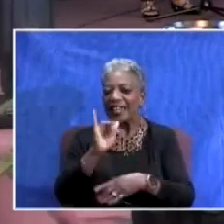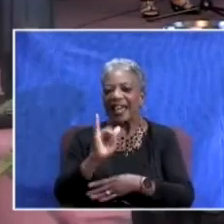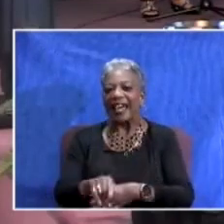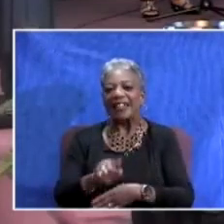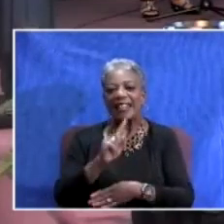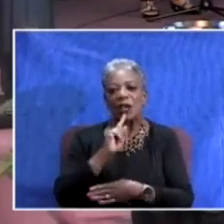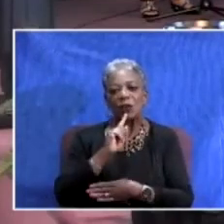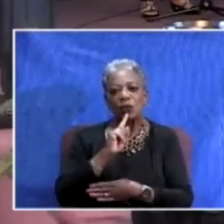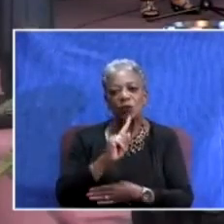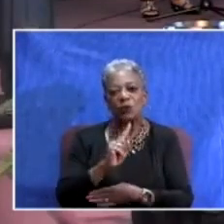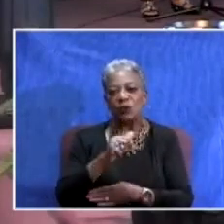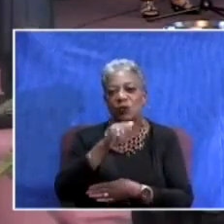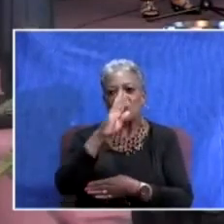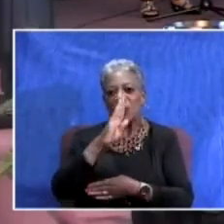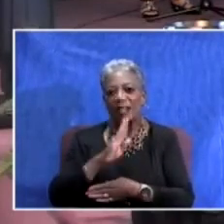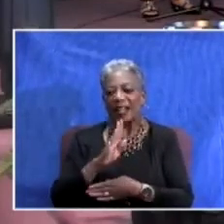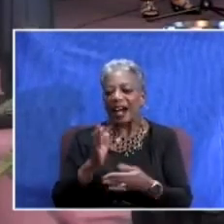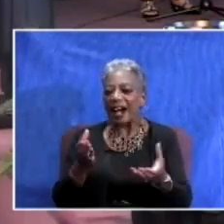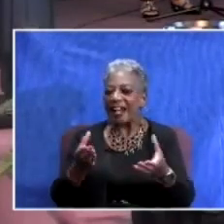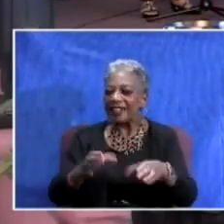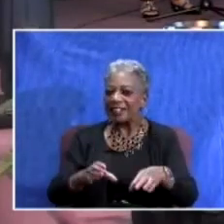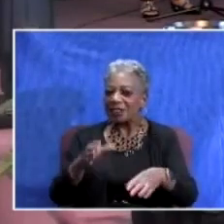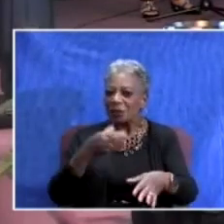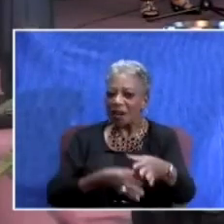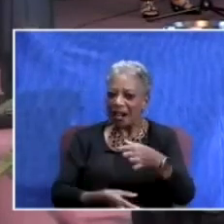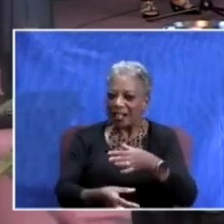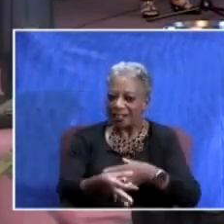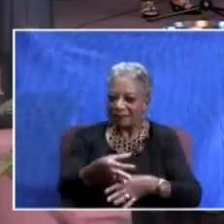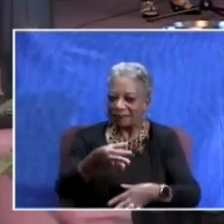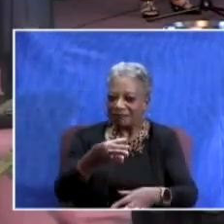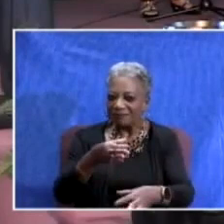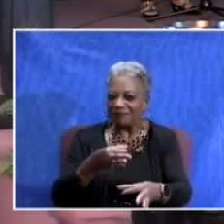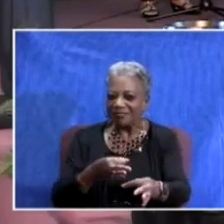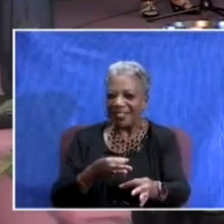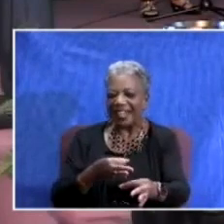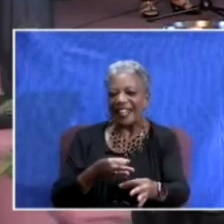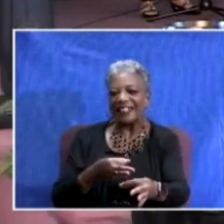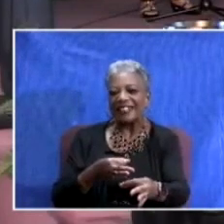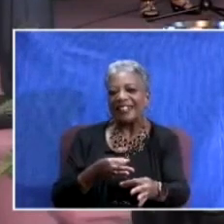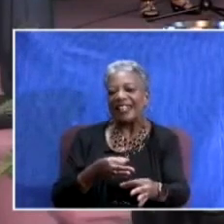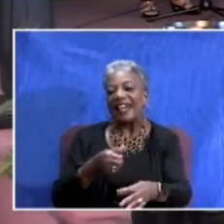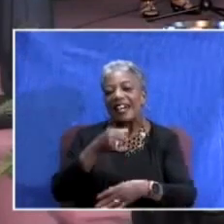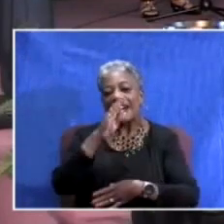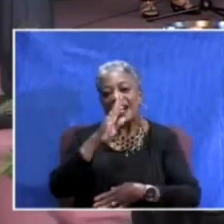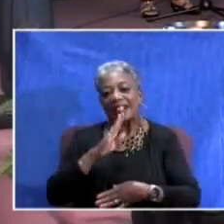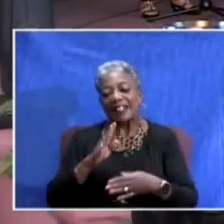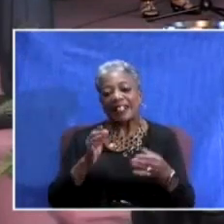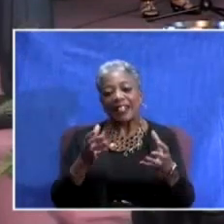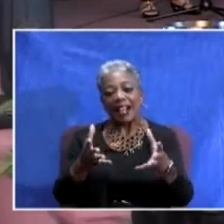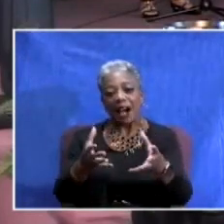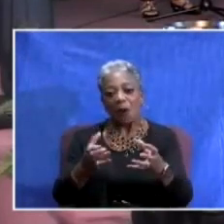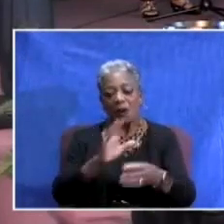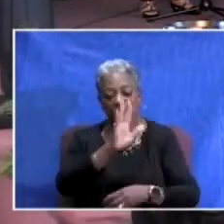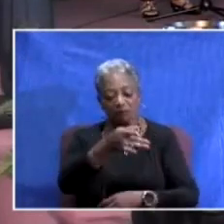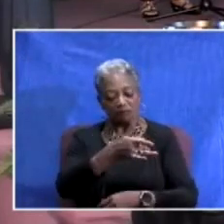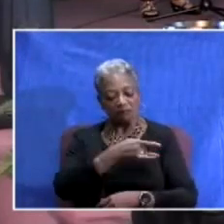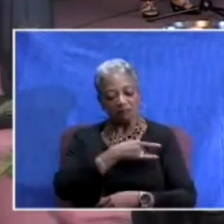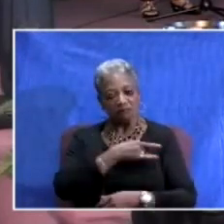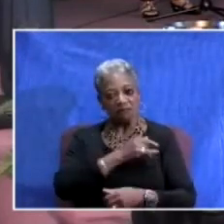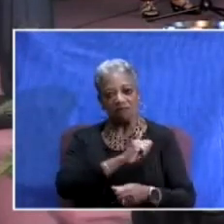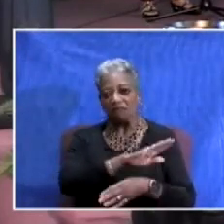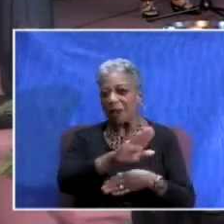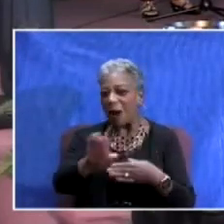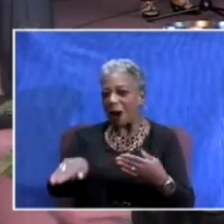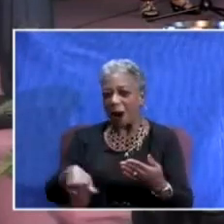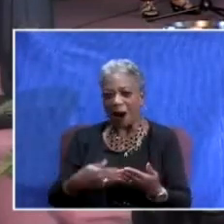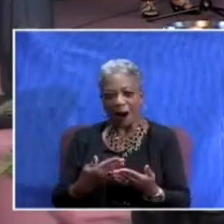a transactional relationship. God wants your whole heart. And giving should be a matter of the heart. Giving should never